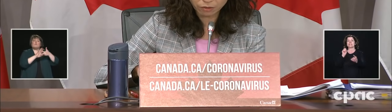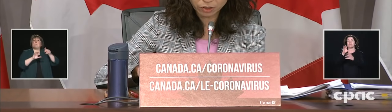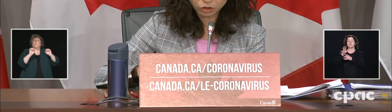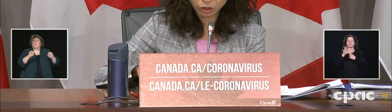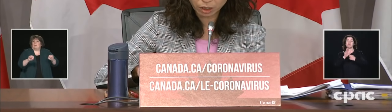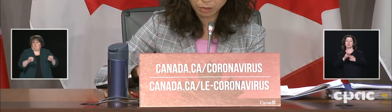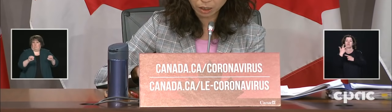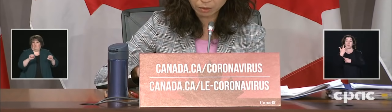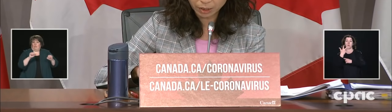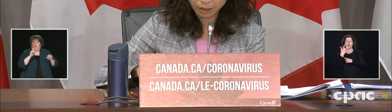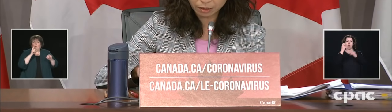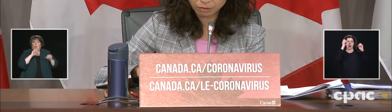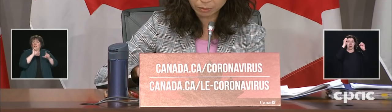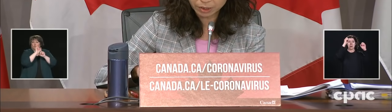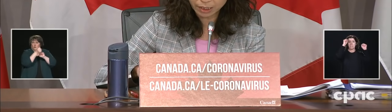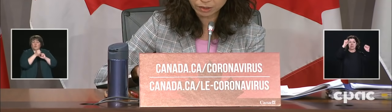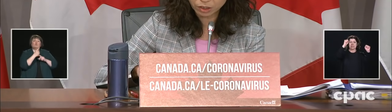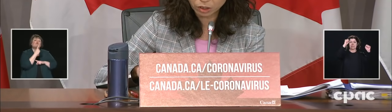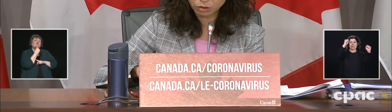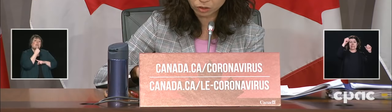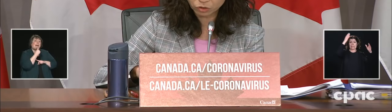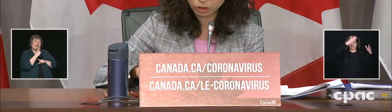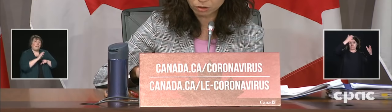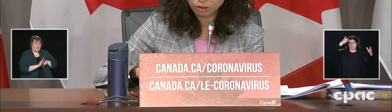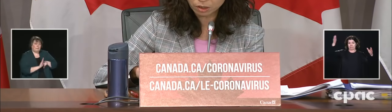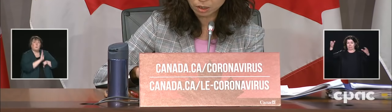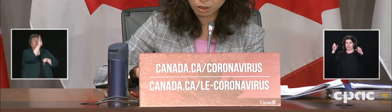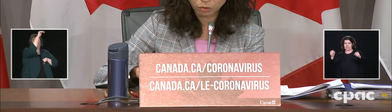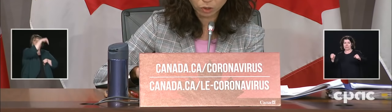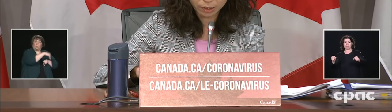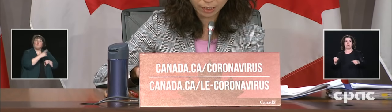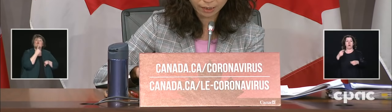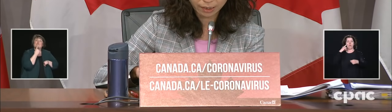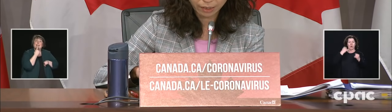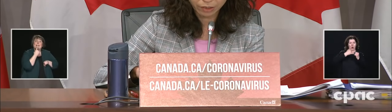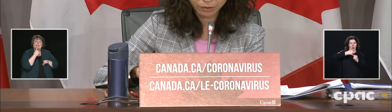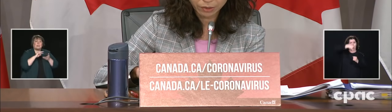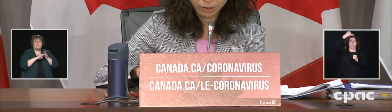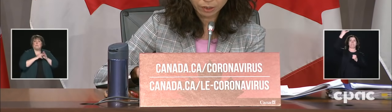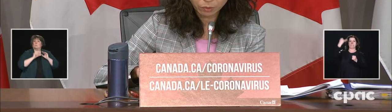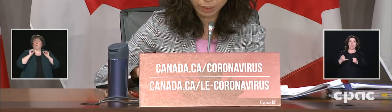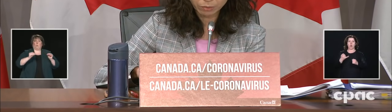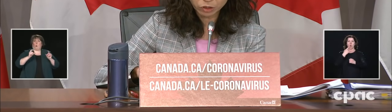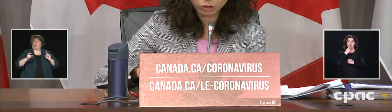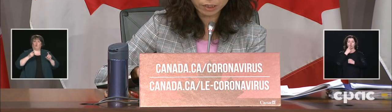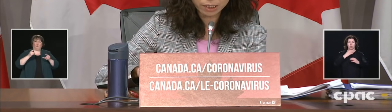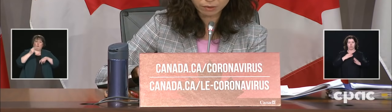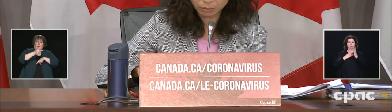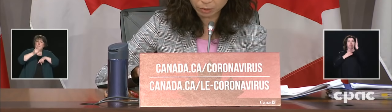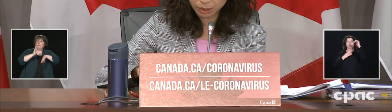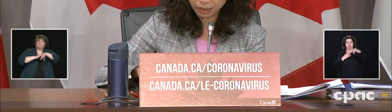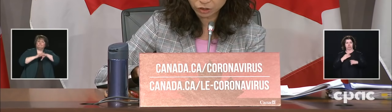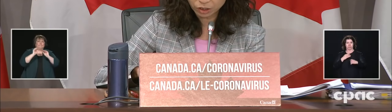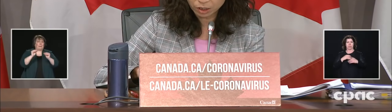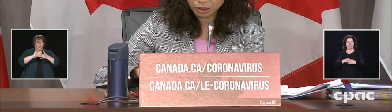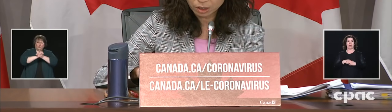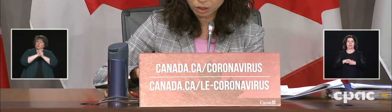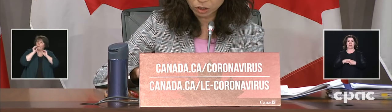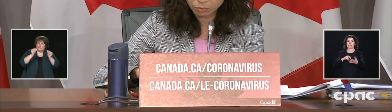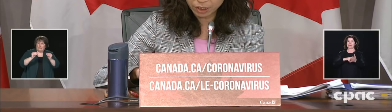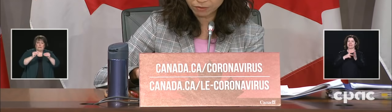red curve for the sharp high peak represents the no controls or worst case scenario, where the majority of the